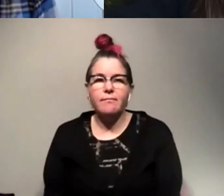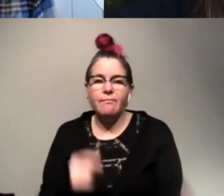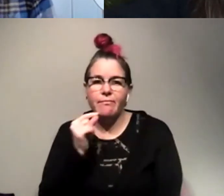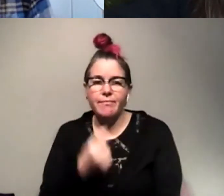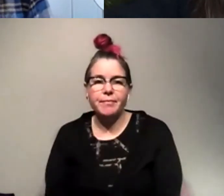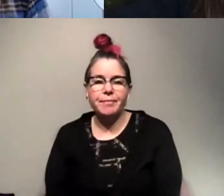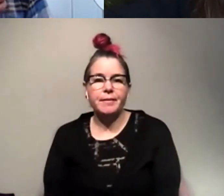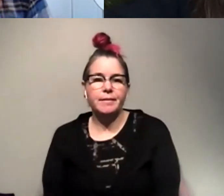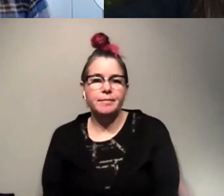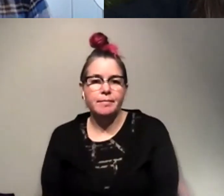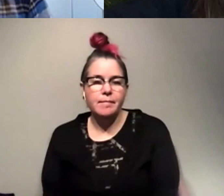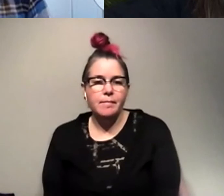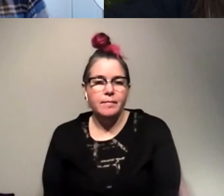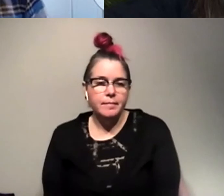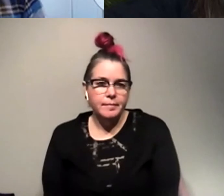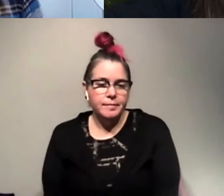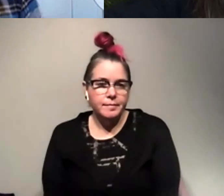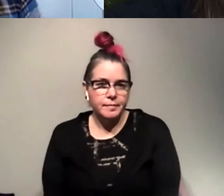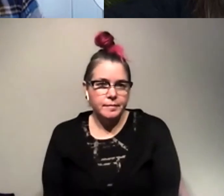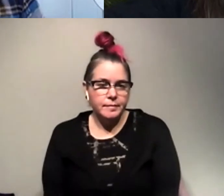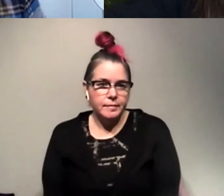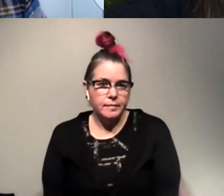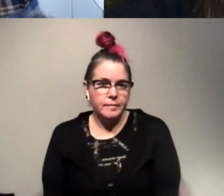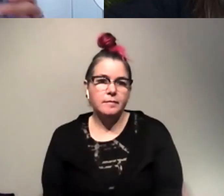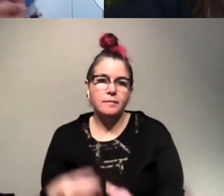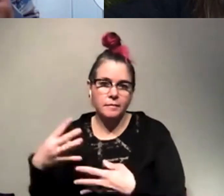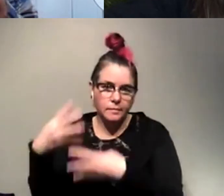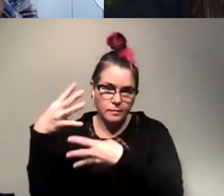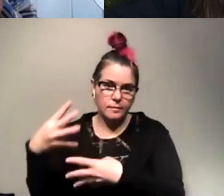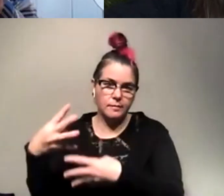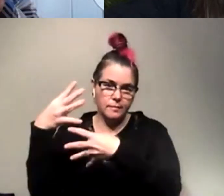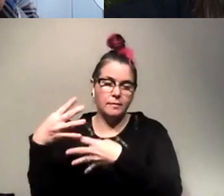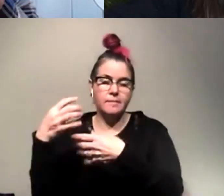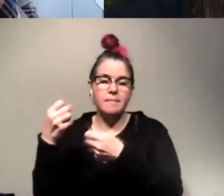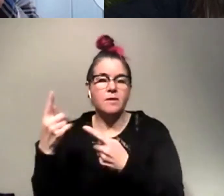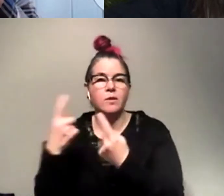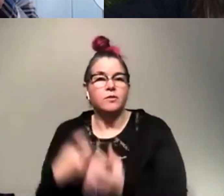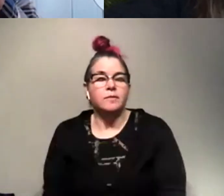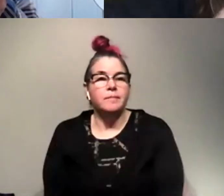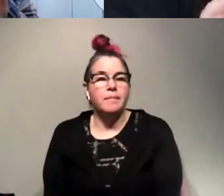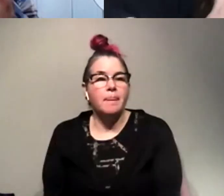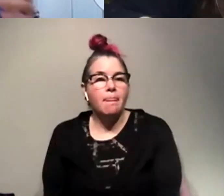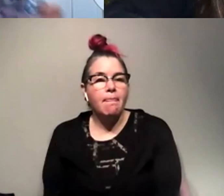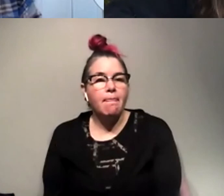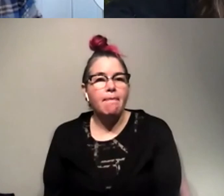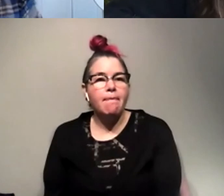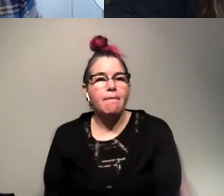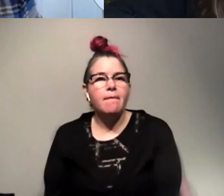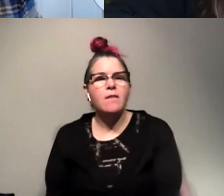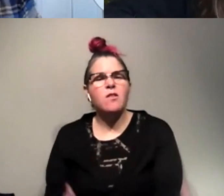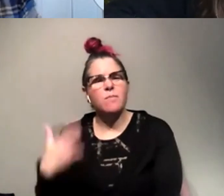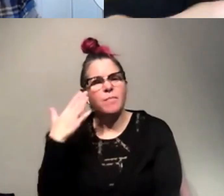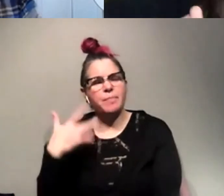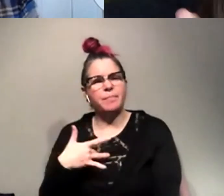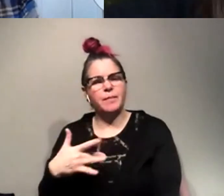Let's see. So there are so many questions. Let's see. So do you know generally why